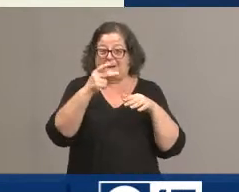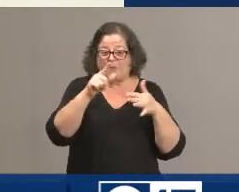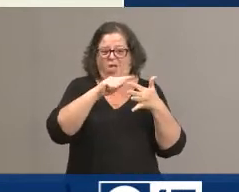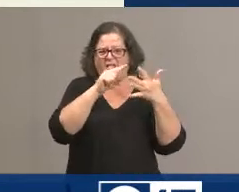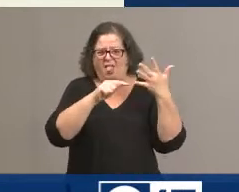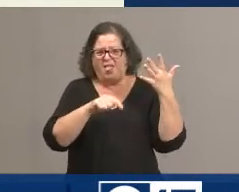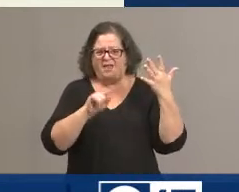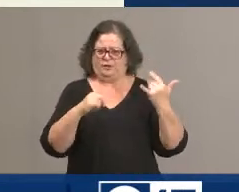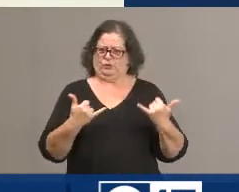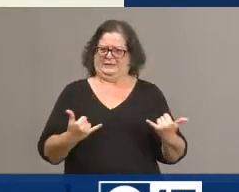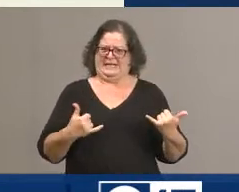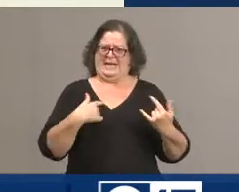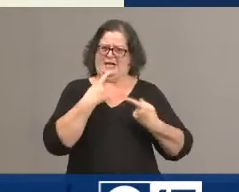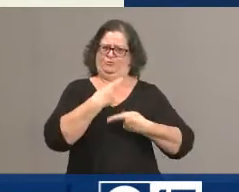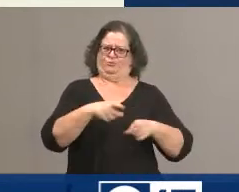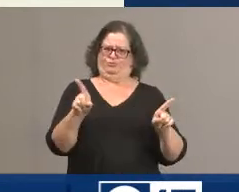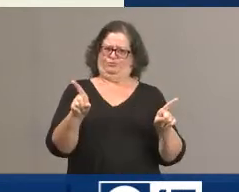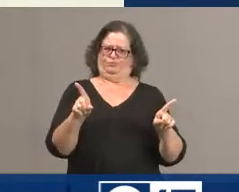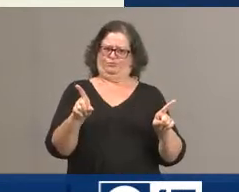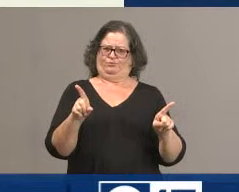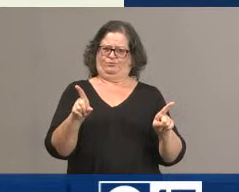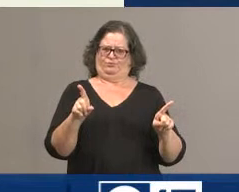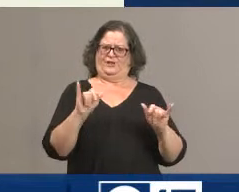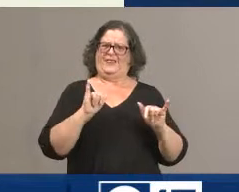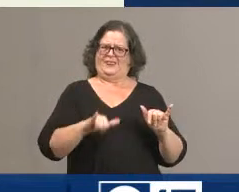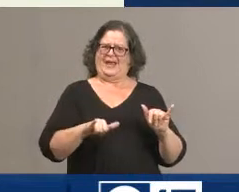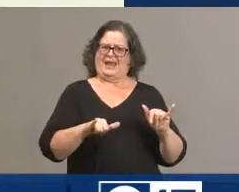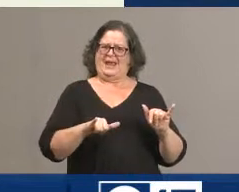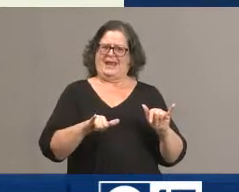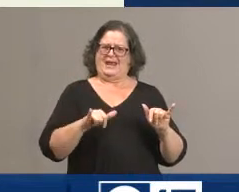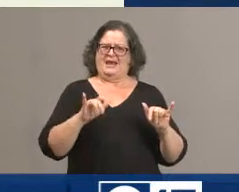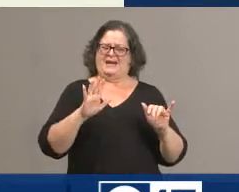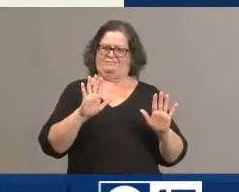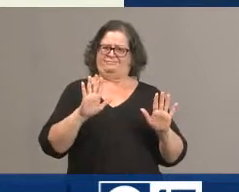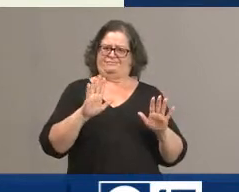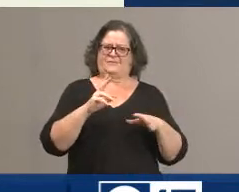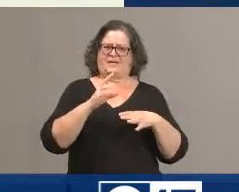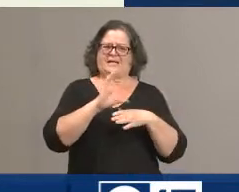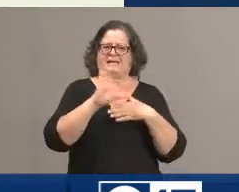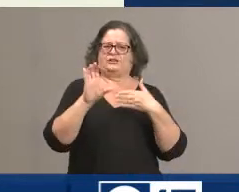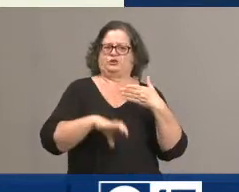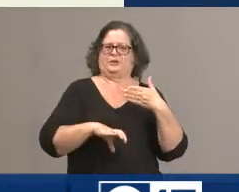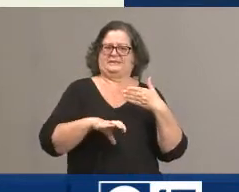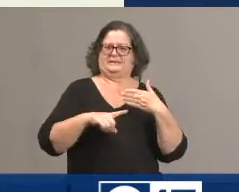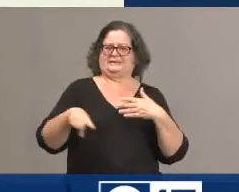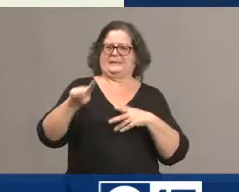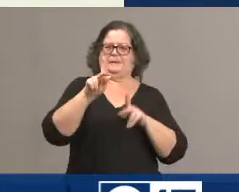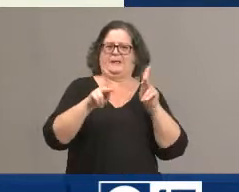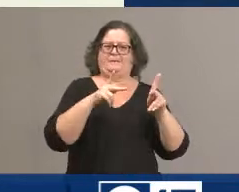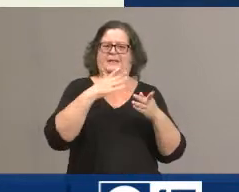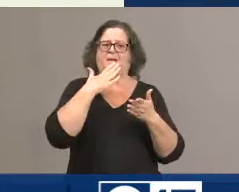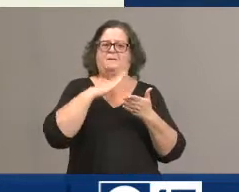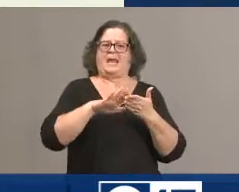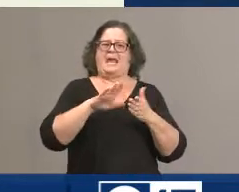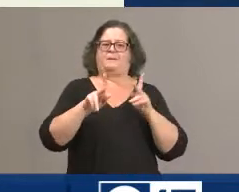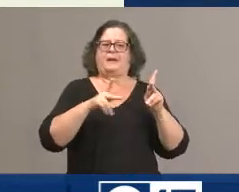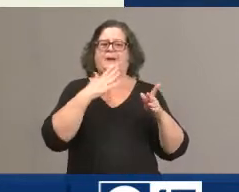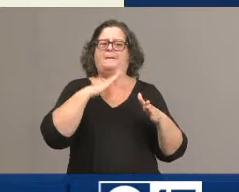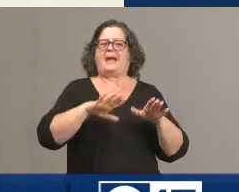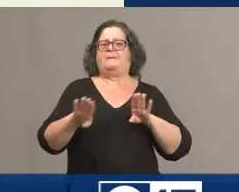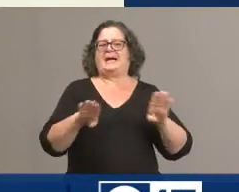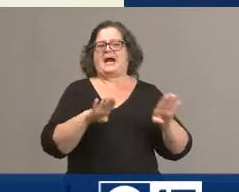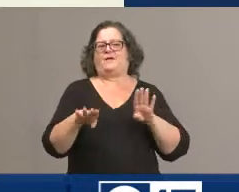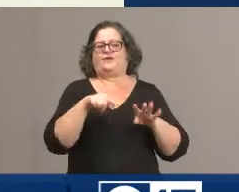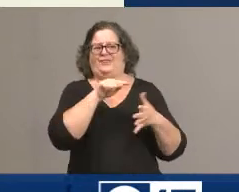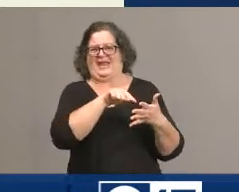say that this wasn't all of the bars. This was some of the bars. But because